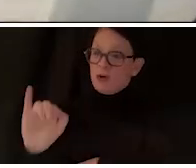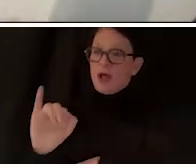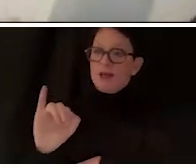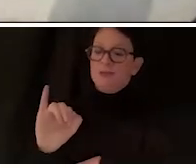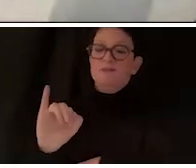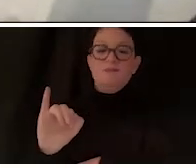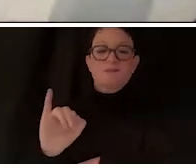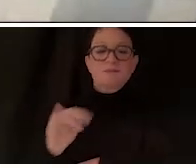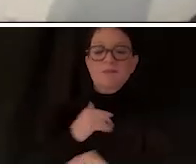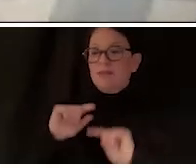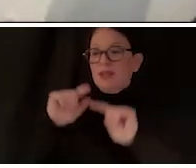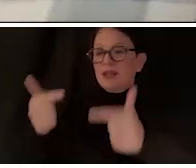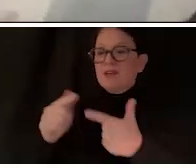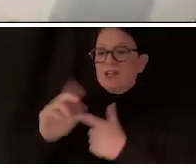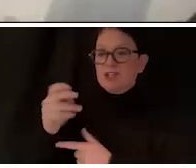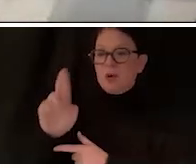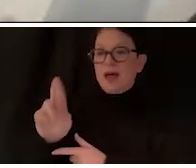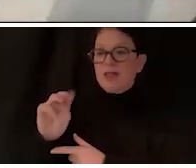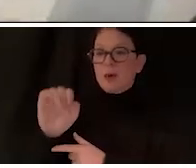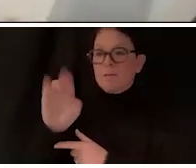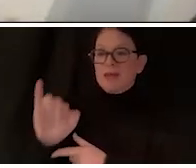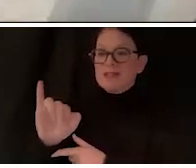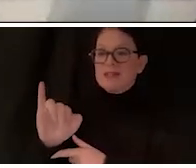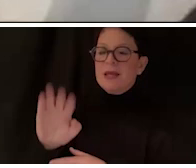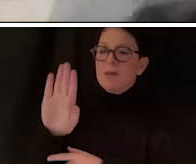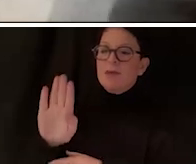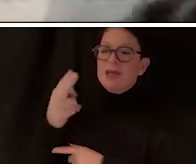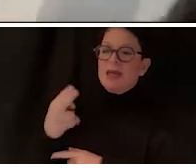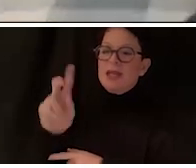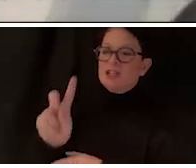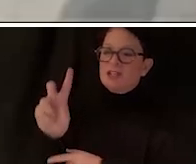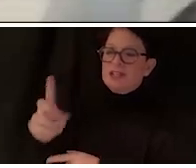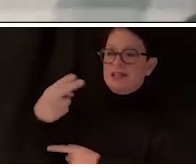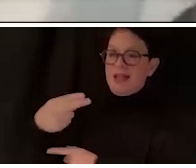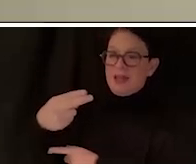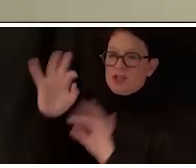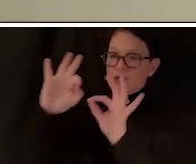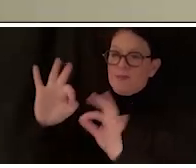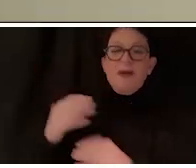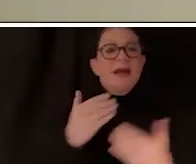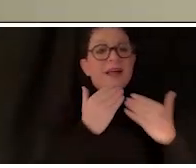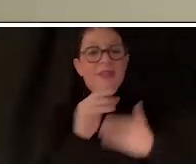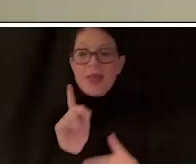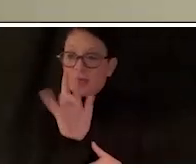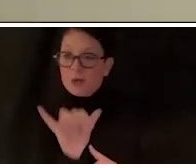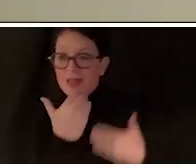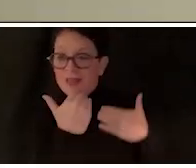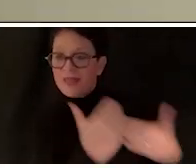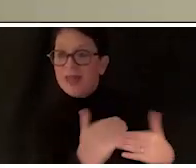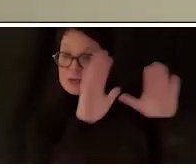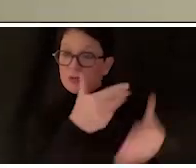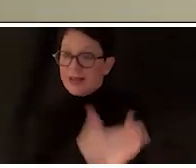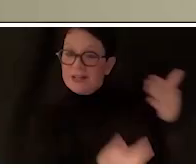am going to give it away to Heather Mincy of BHDDH. Thank you, Kelly. That was a